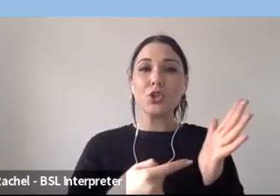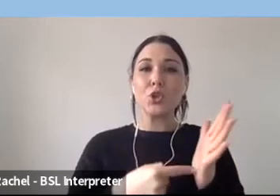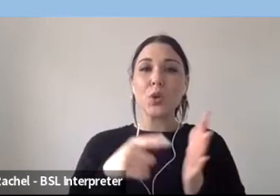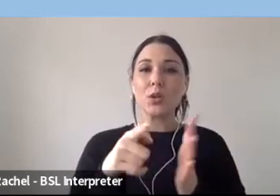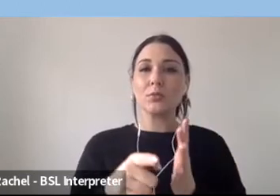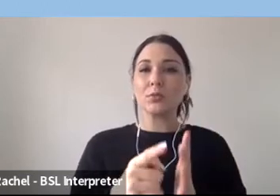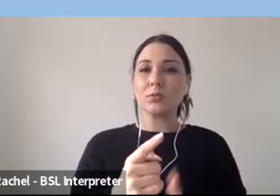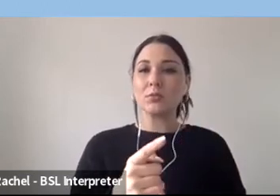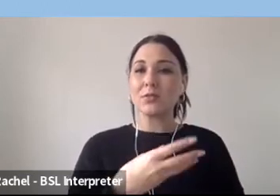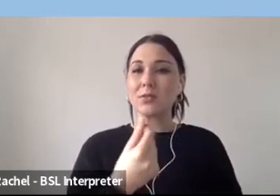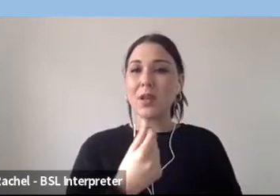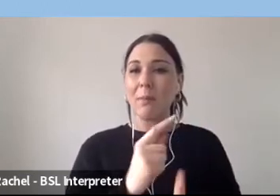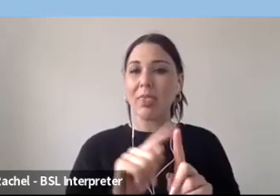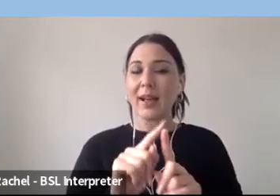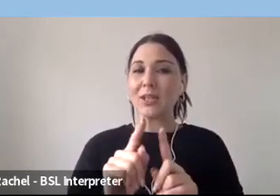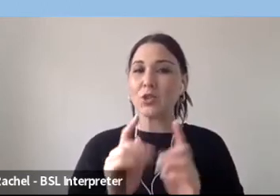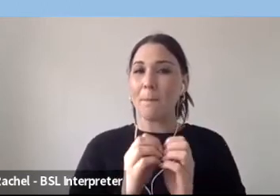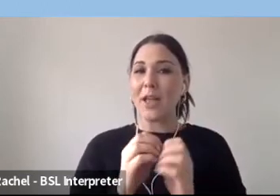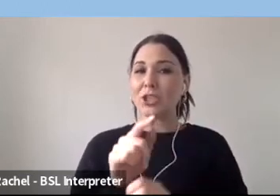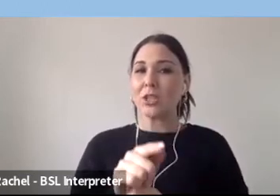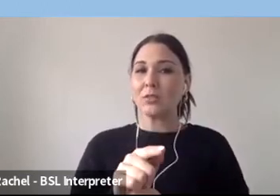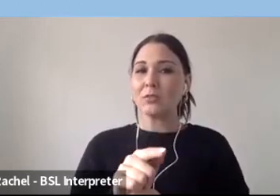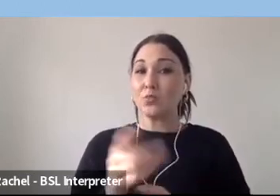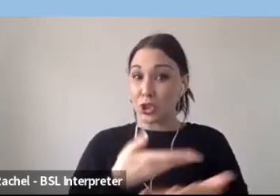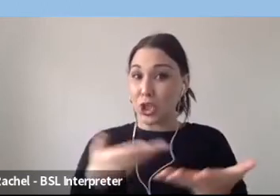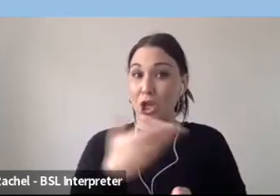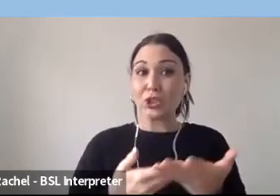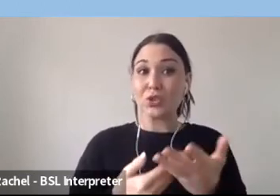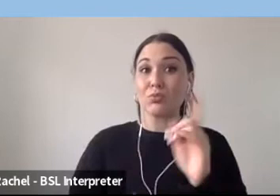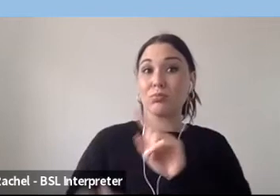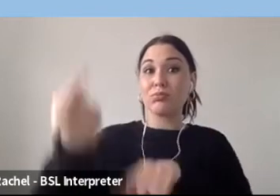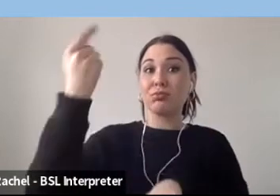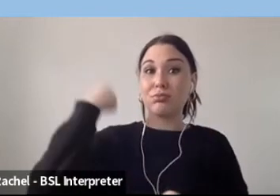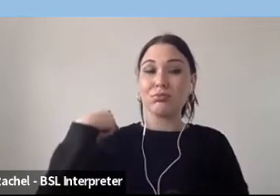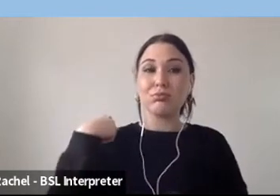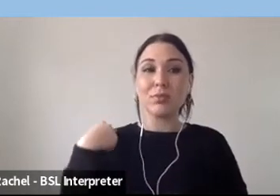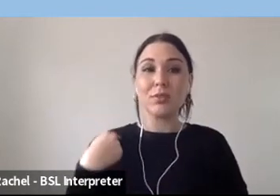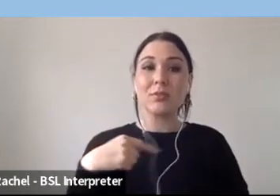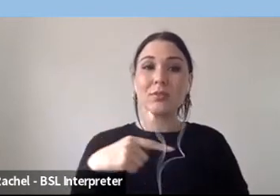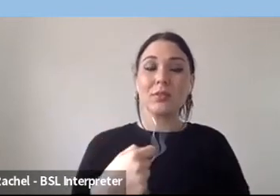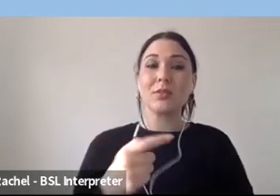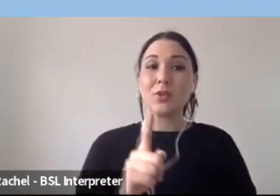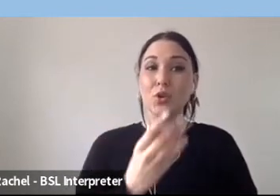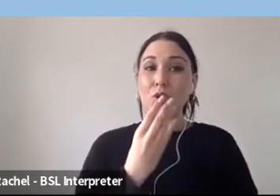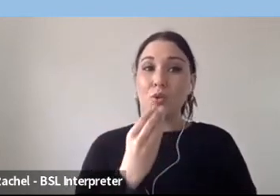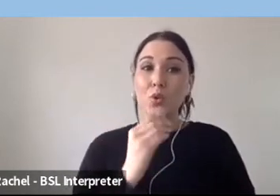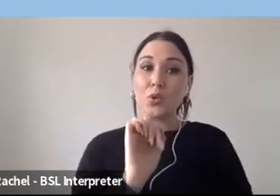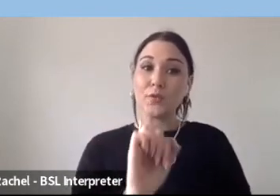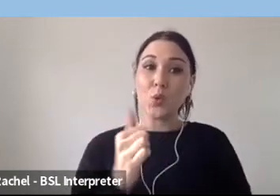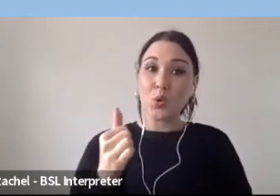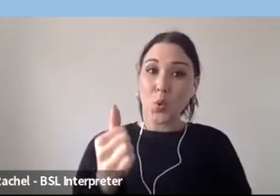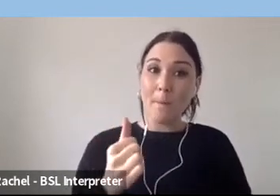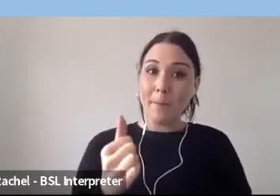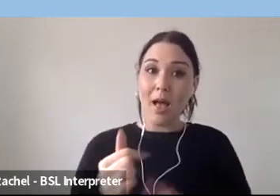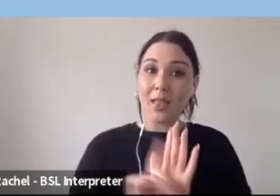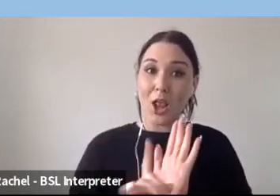this question that we discussed a while back, regarding the system that you use for your doorbell and the